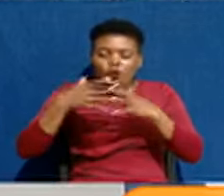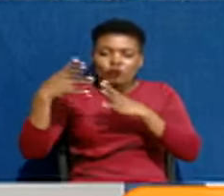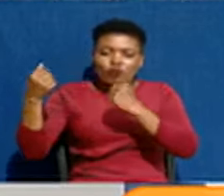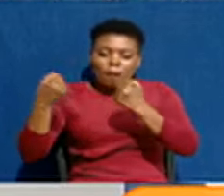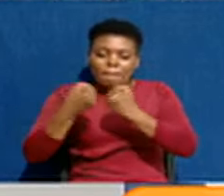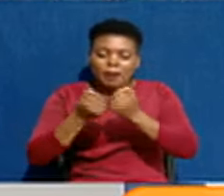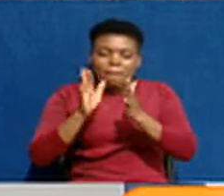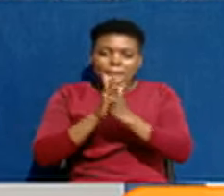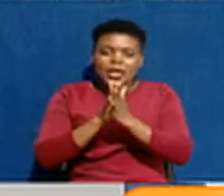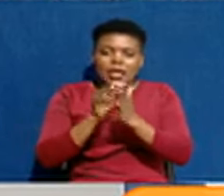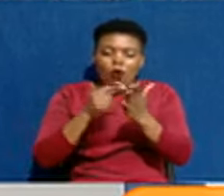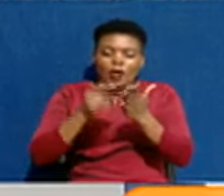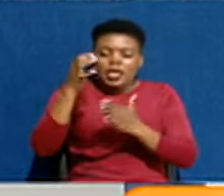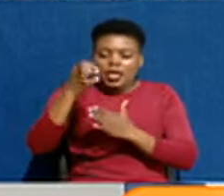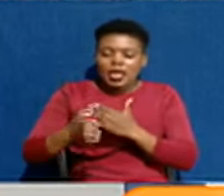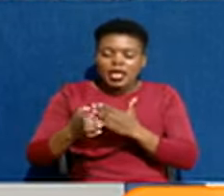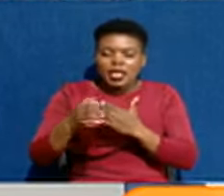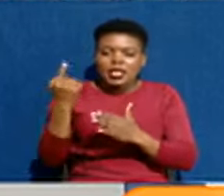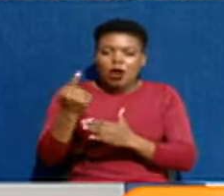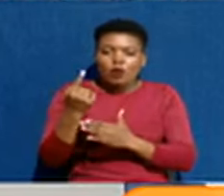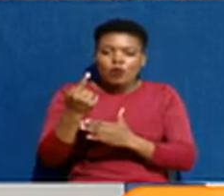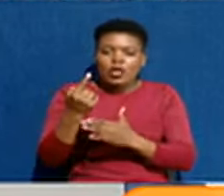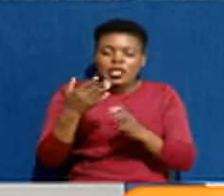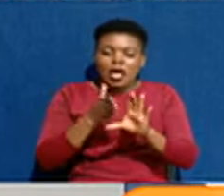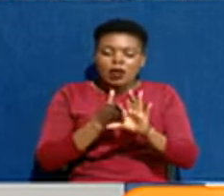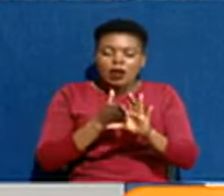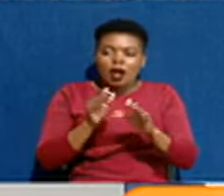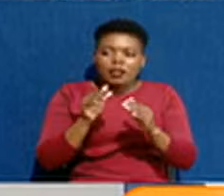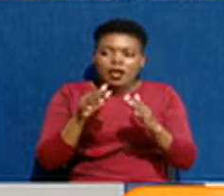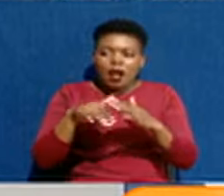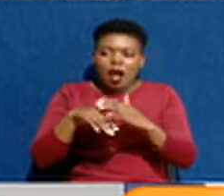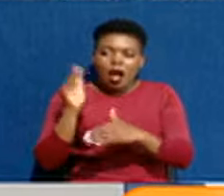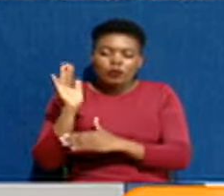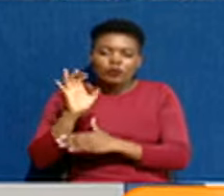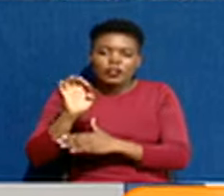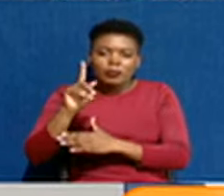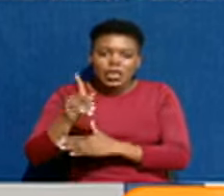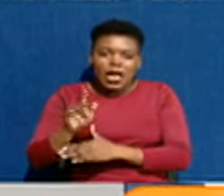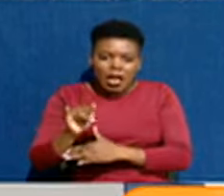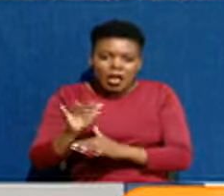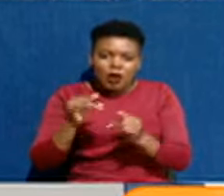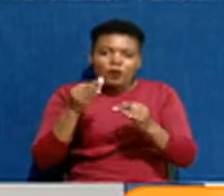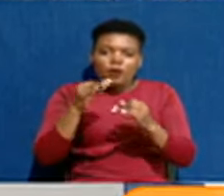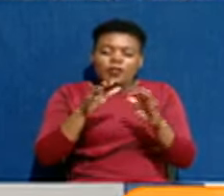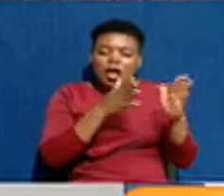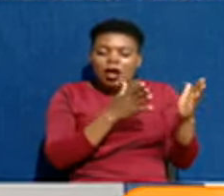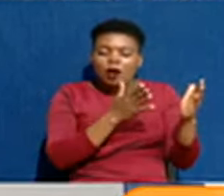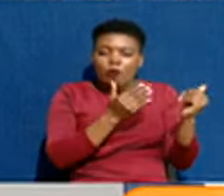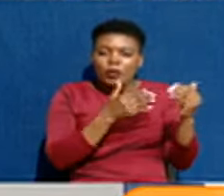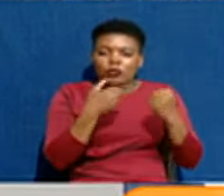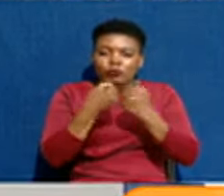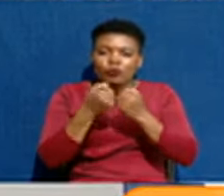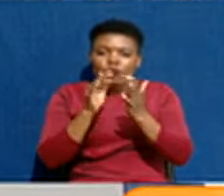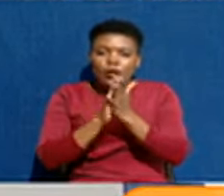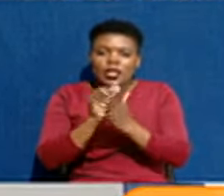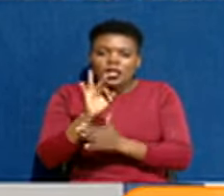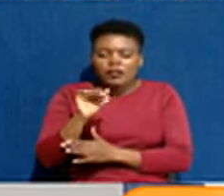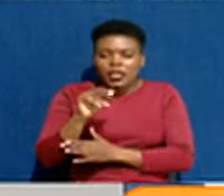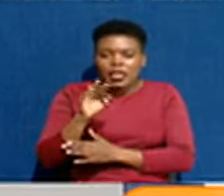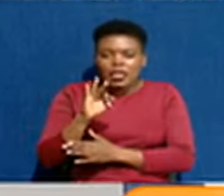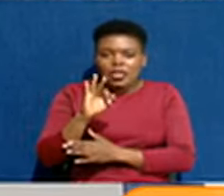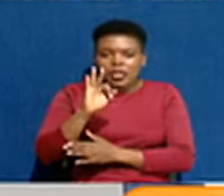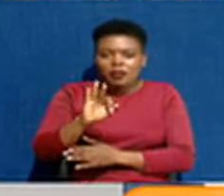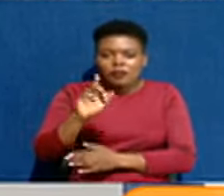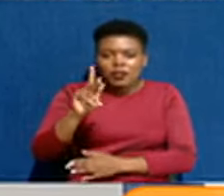non-Premier League clubs that are remaining in the competition. The heavy rains pounding the country have forced the FKF to shift all four quarterfinal matches to the